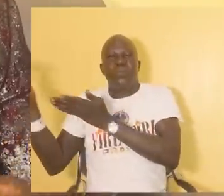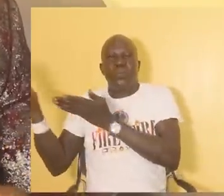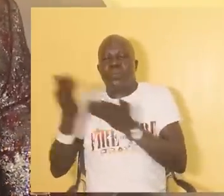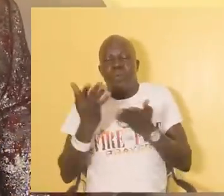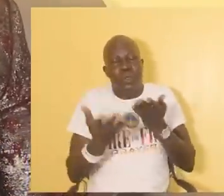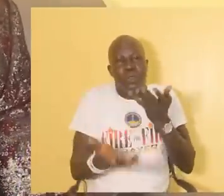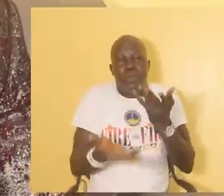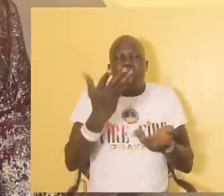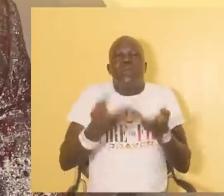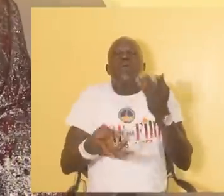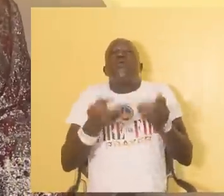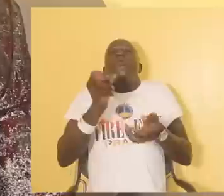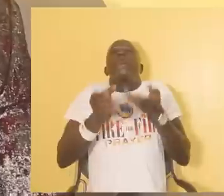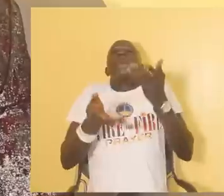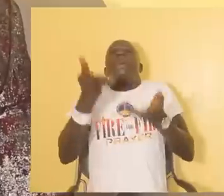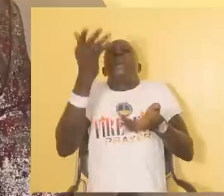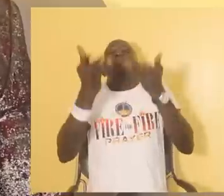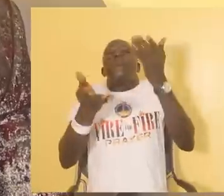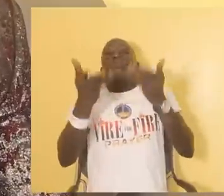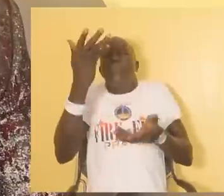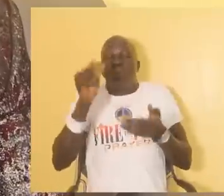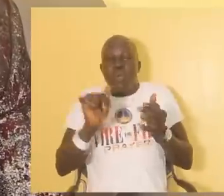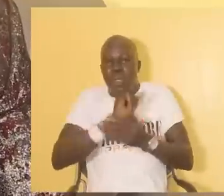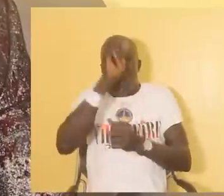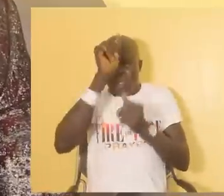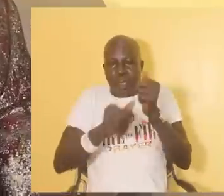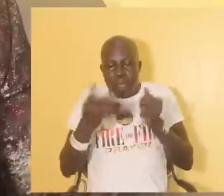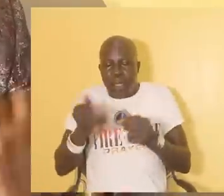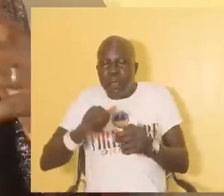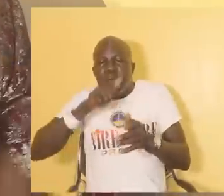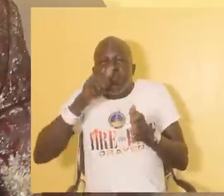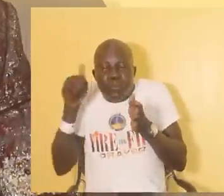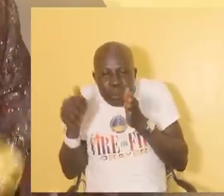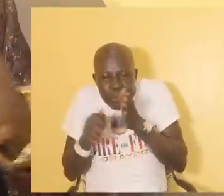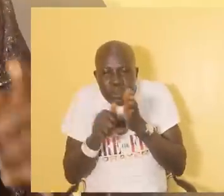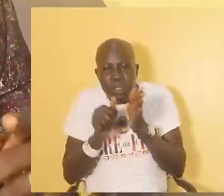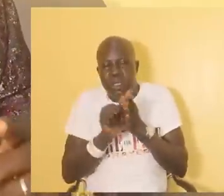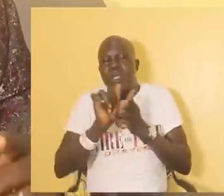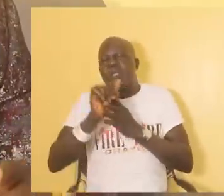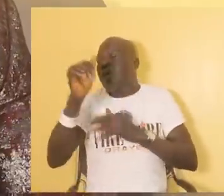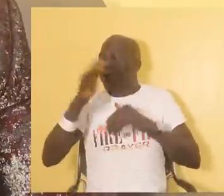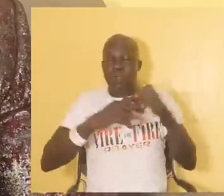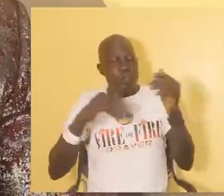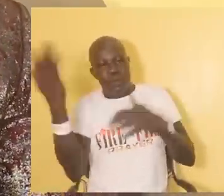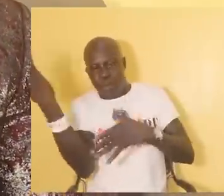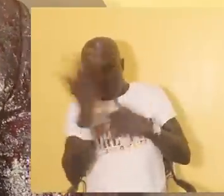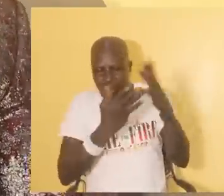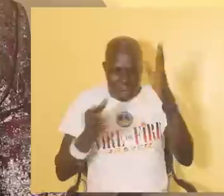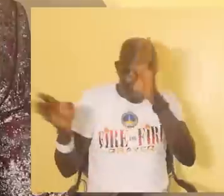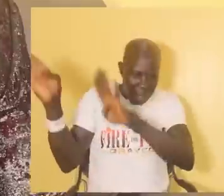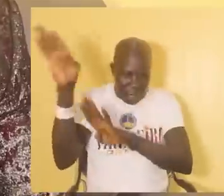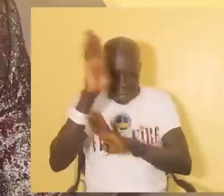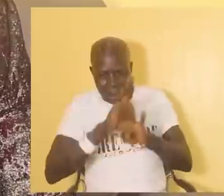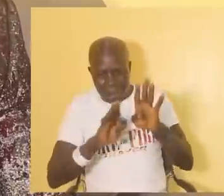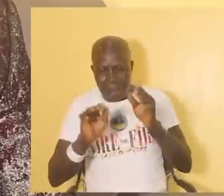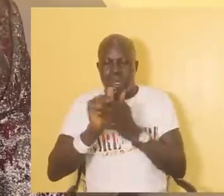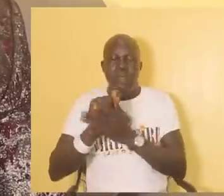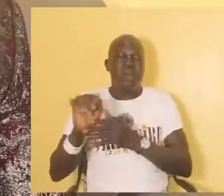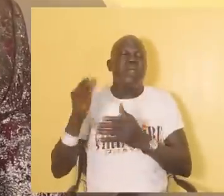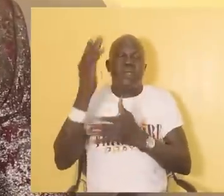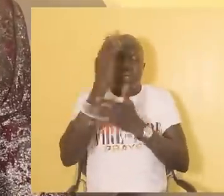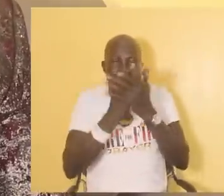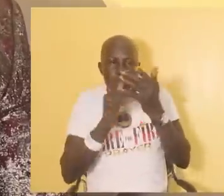can make flames, every secret plan that can cause arguments and